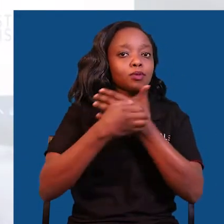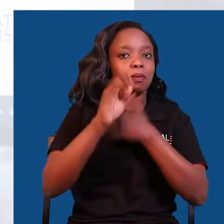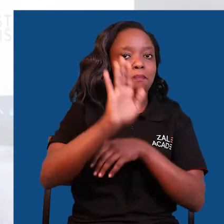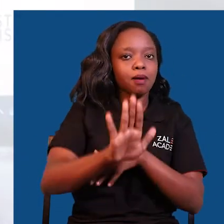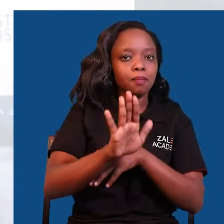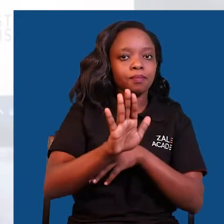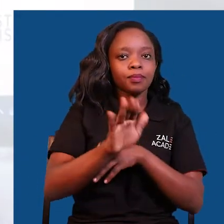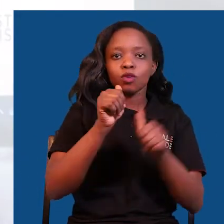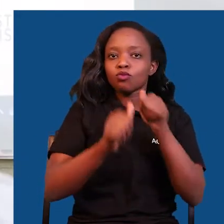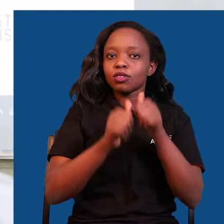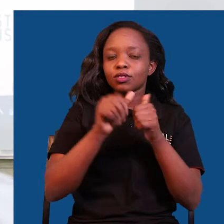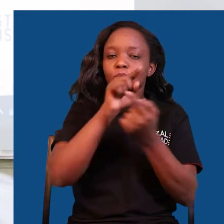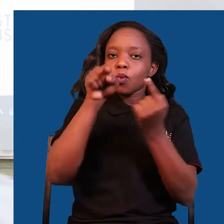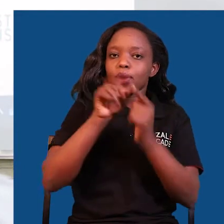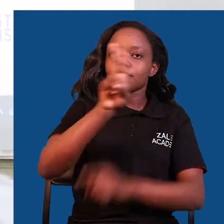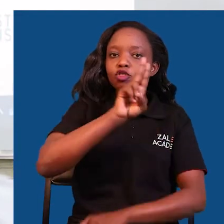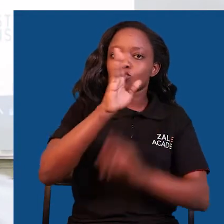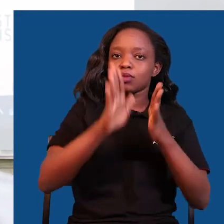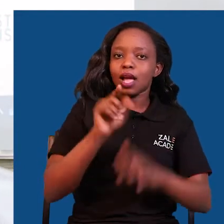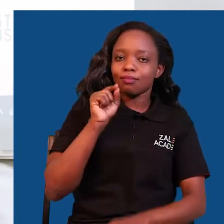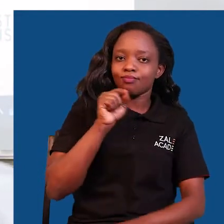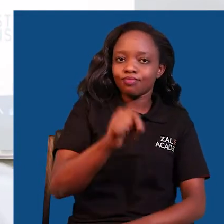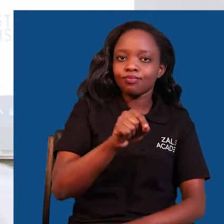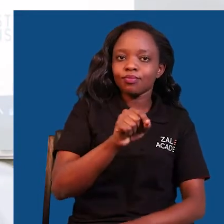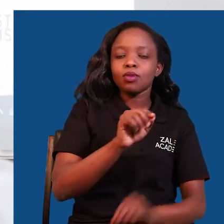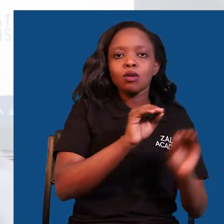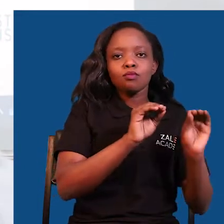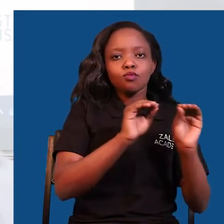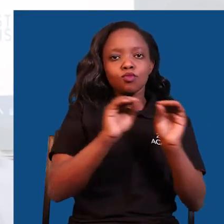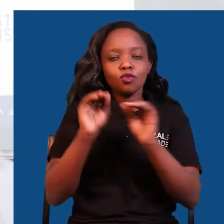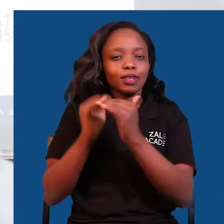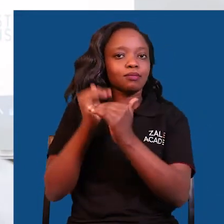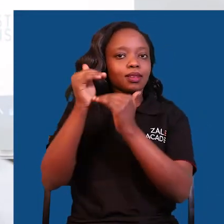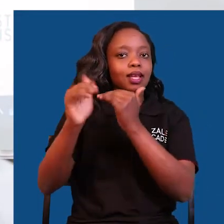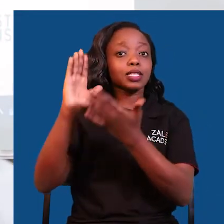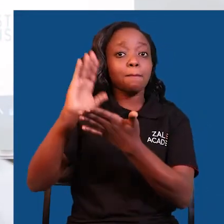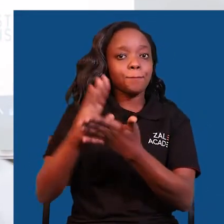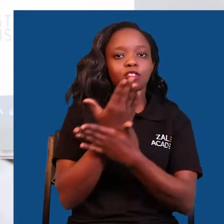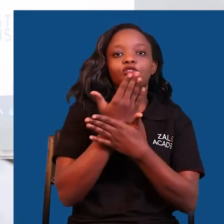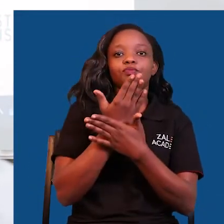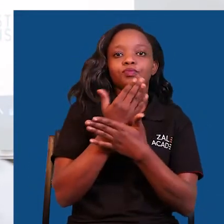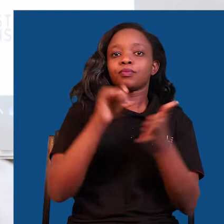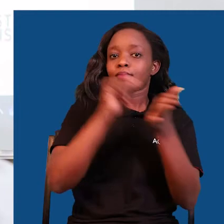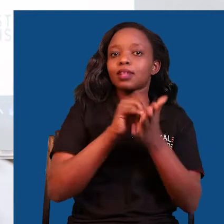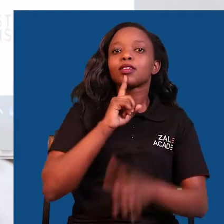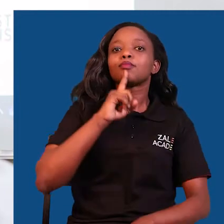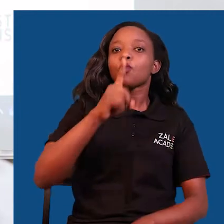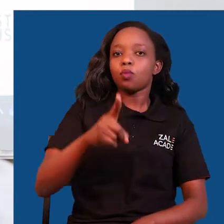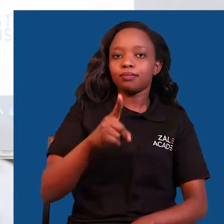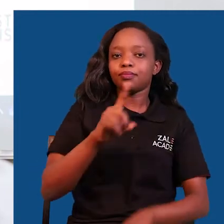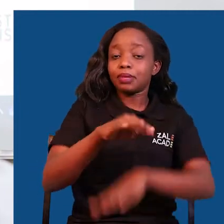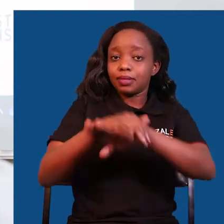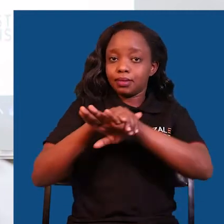computer. That is, when a user clicks on this button, take them to the next page. That's an